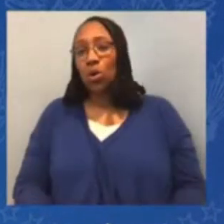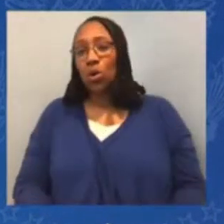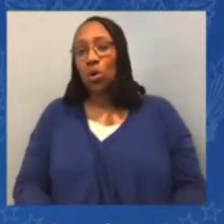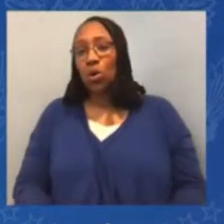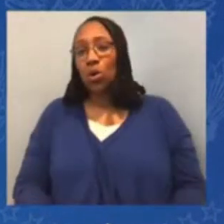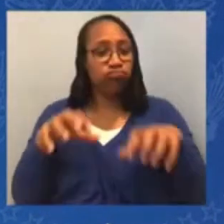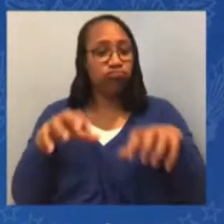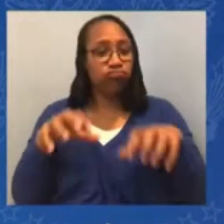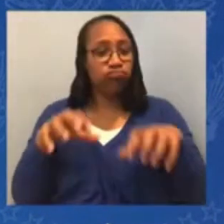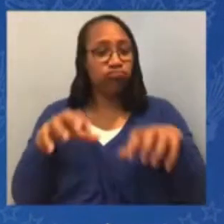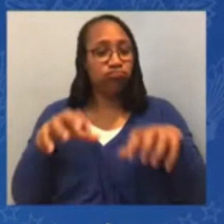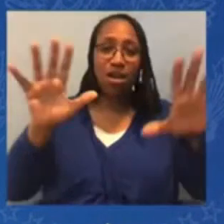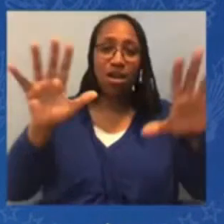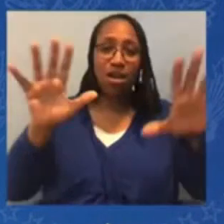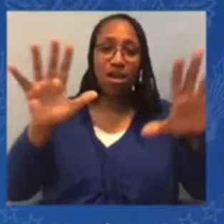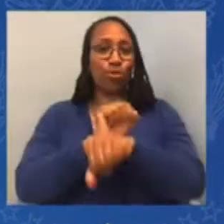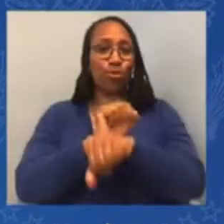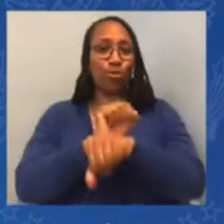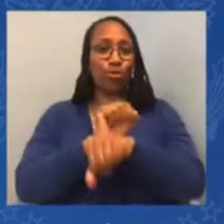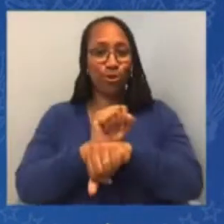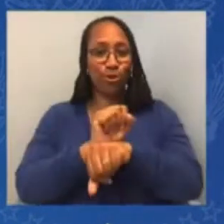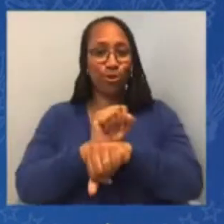Georgia, Lucy Macbeth.